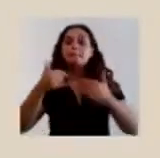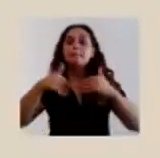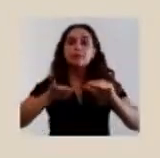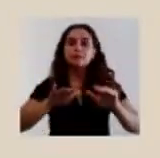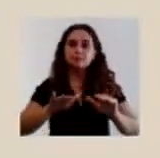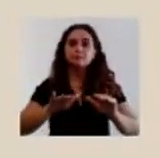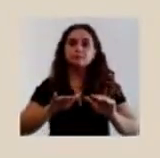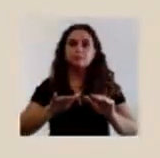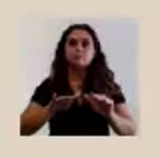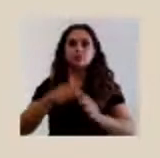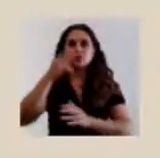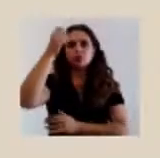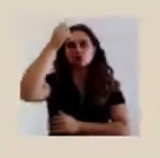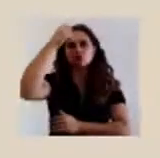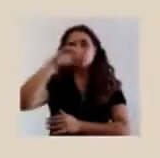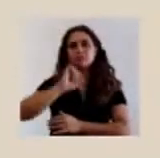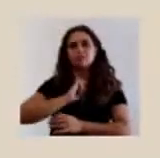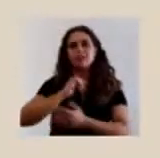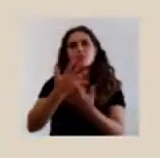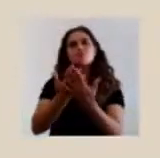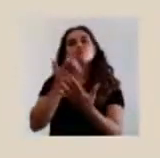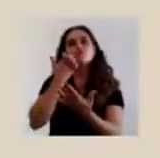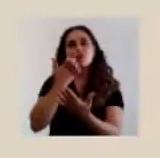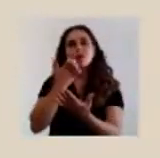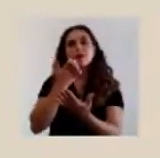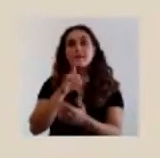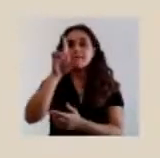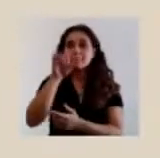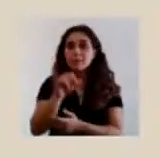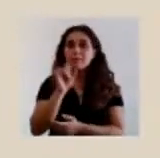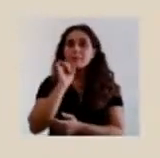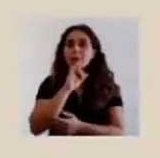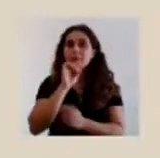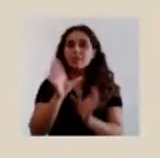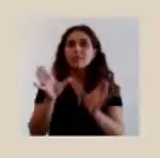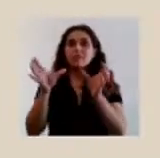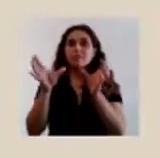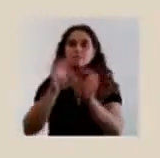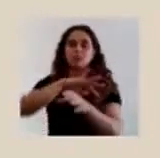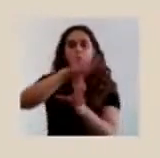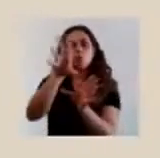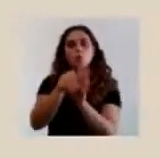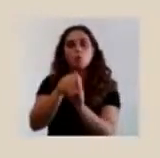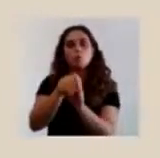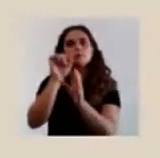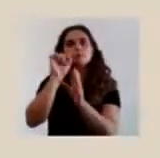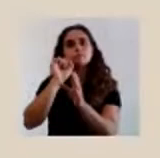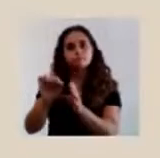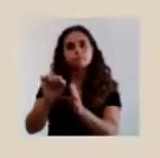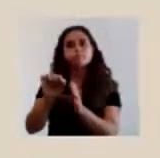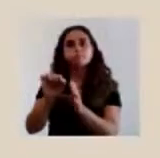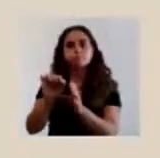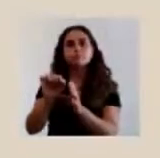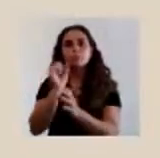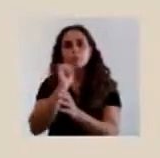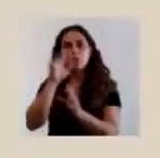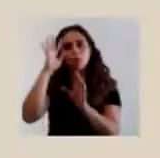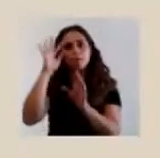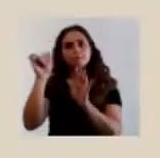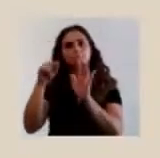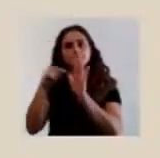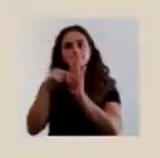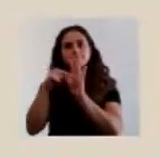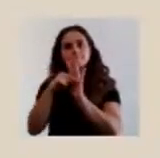However, my story seeks to highlight that bias can also be directed towards individuals who are members of the same social